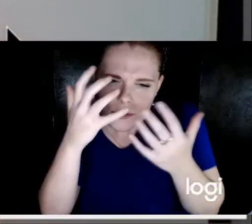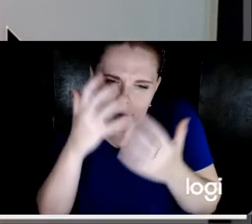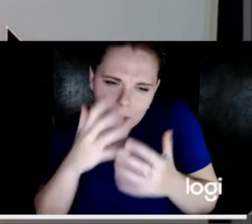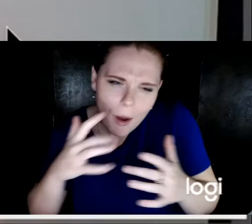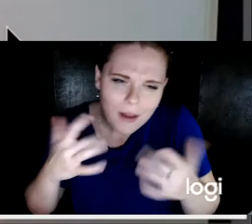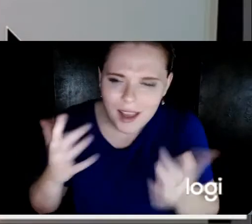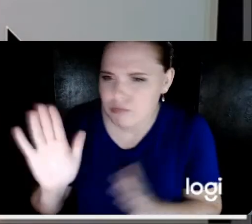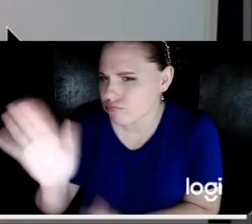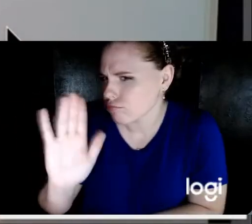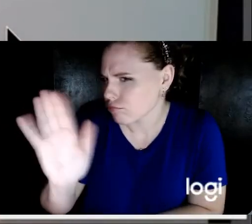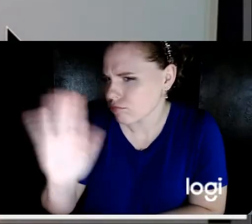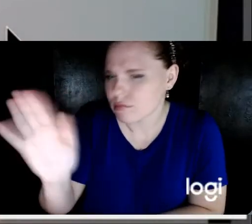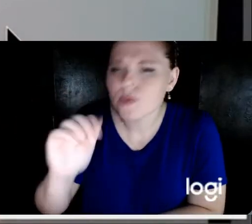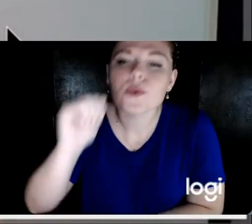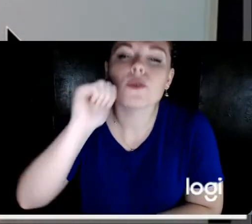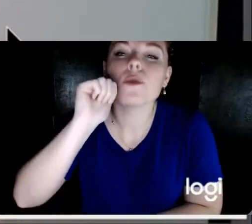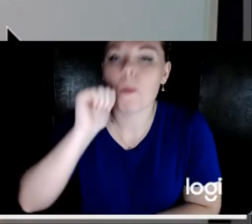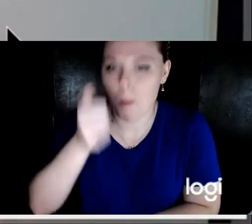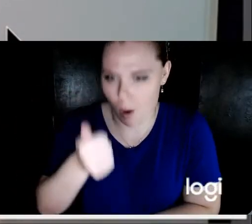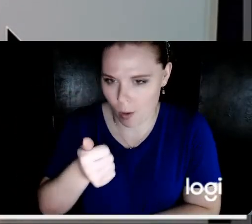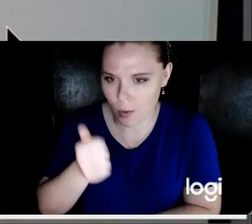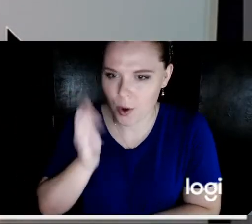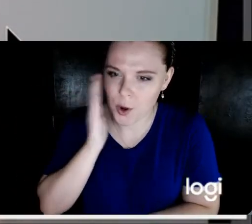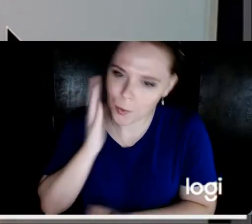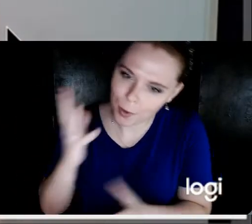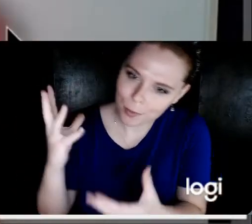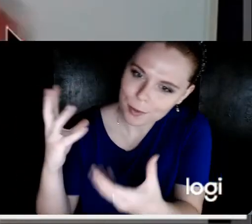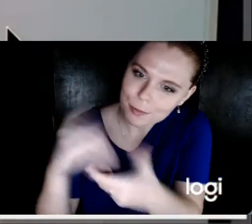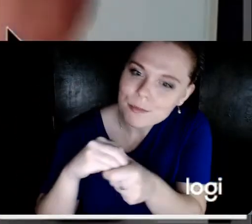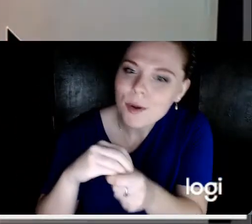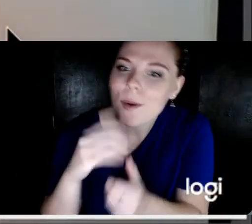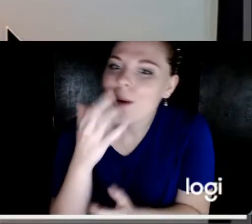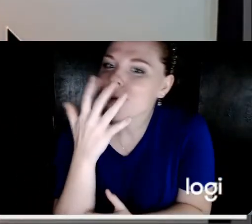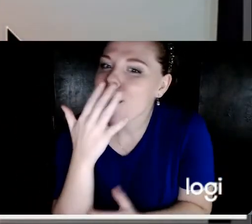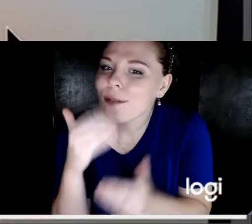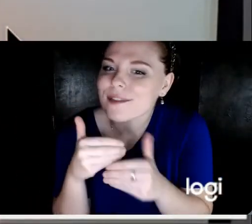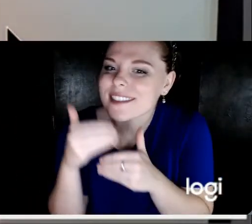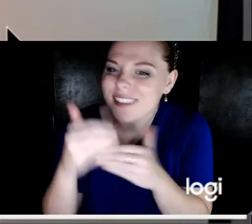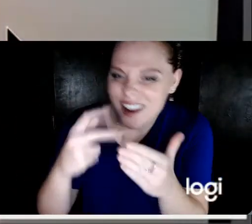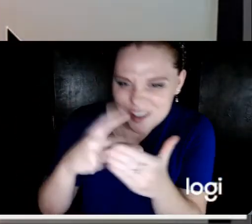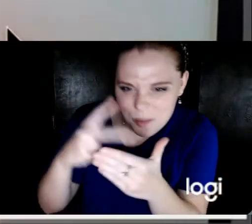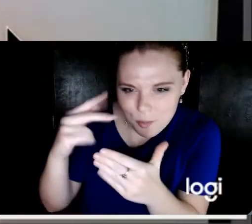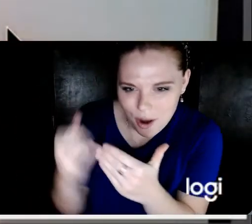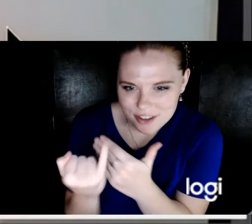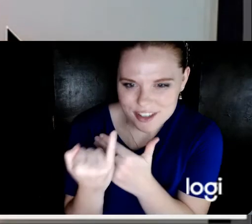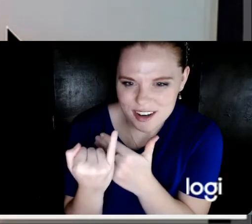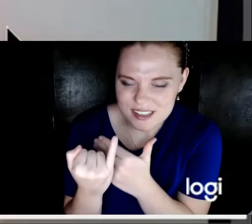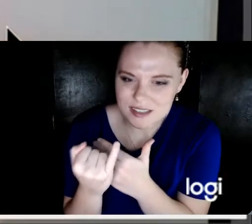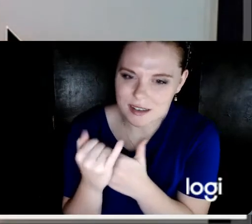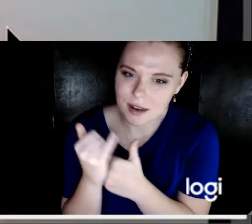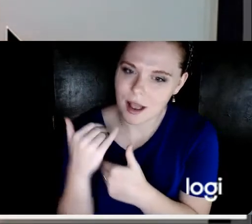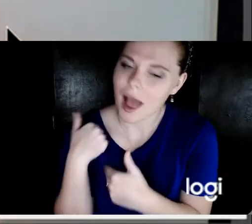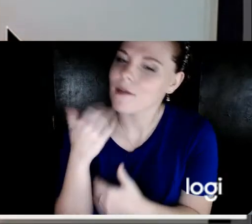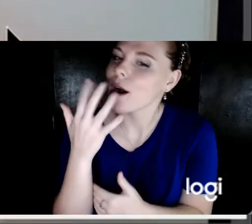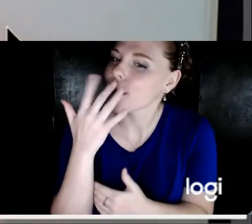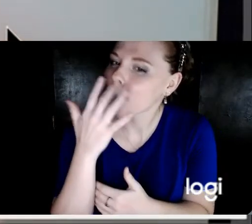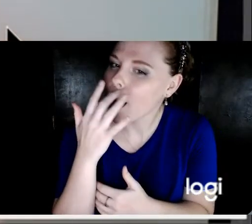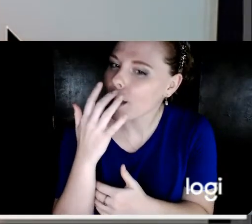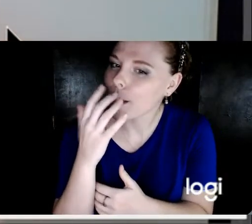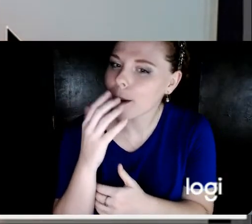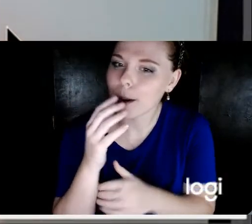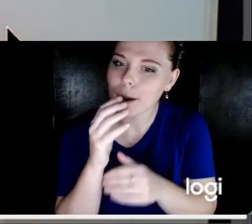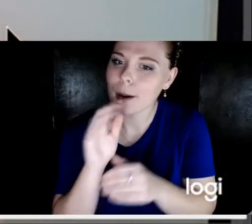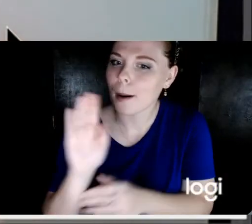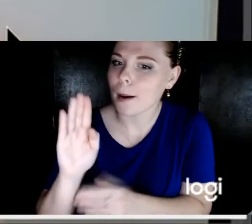in and we're going to add some color. For our next project, we're going to have some color blending. So I just wanted you